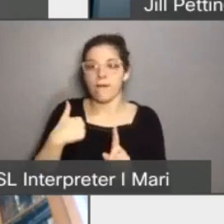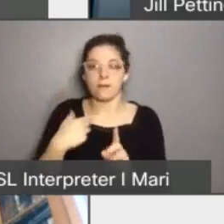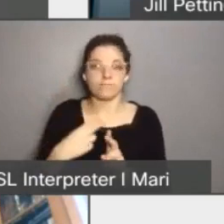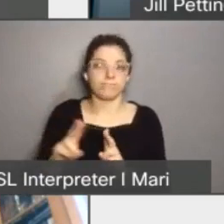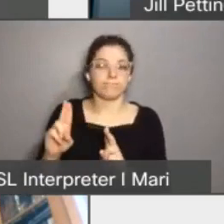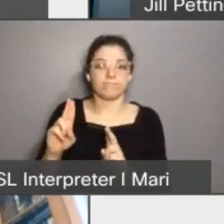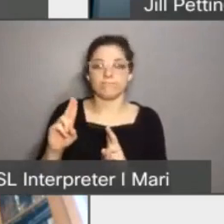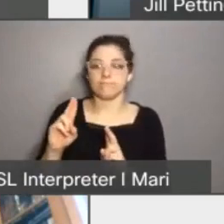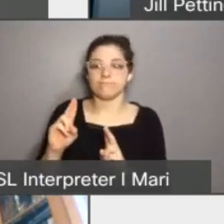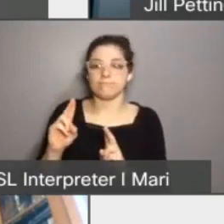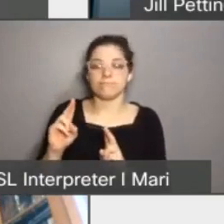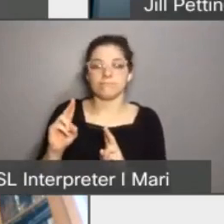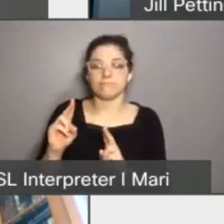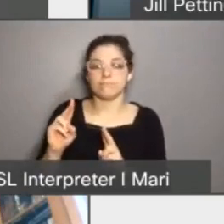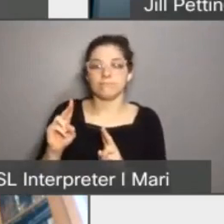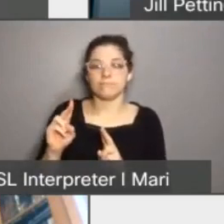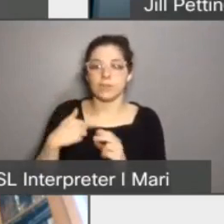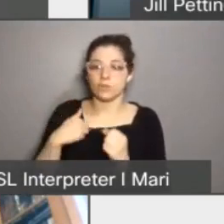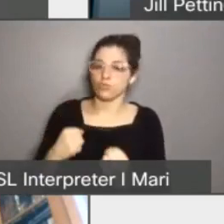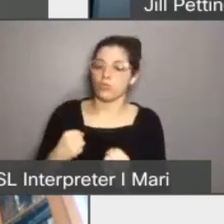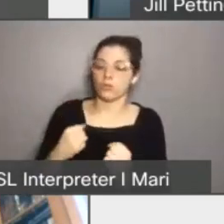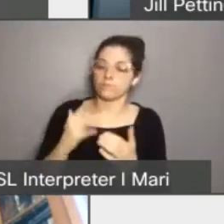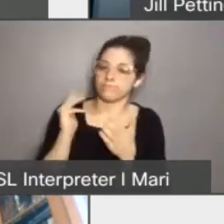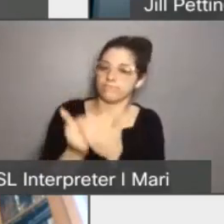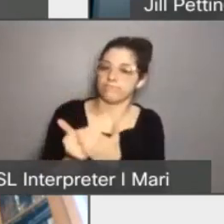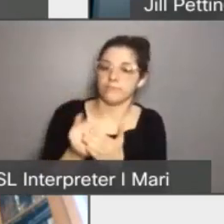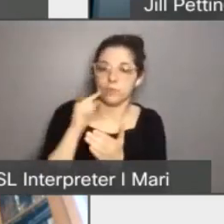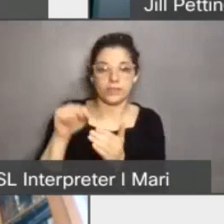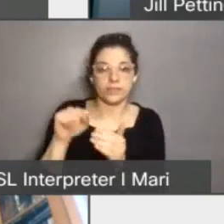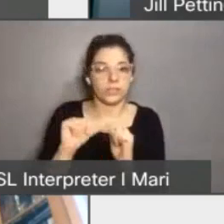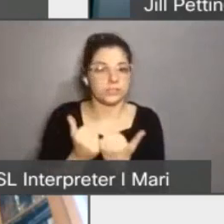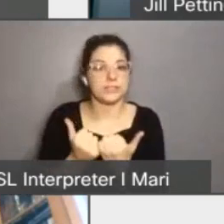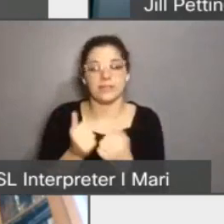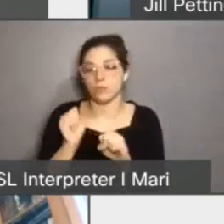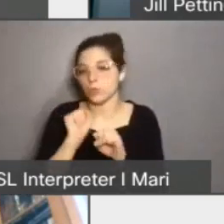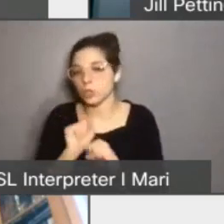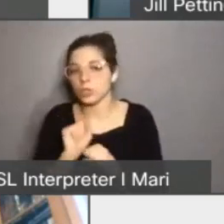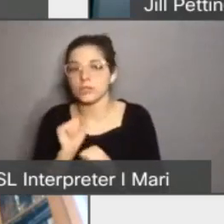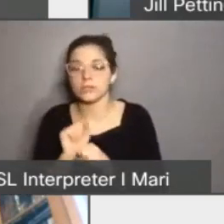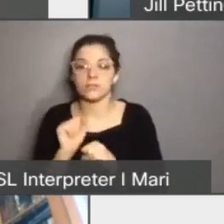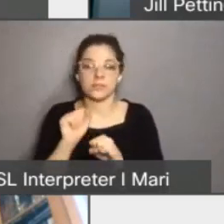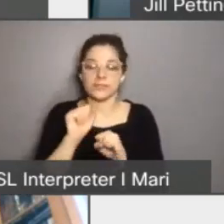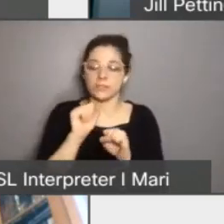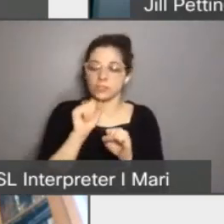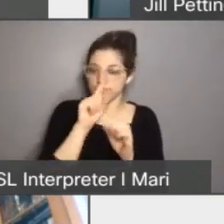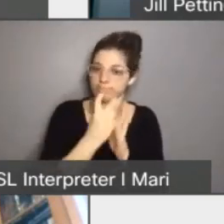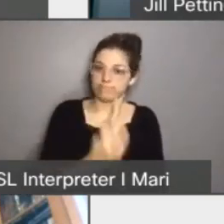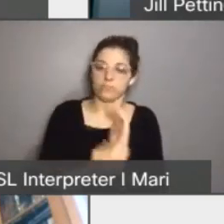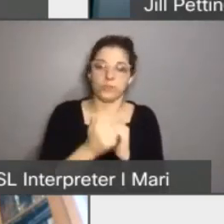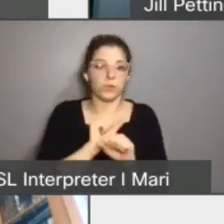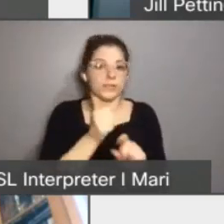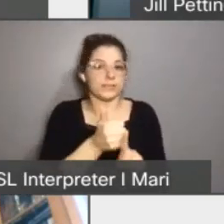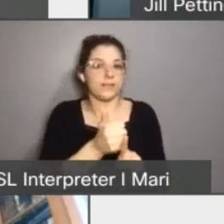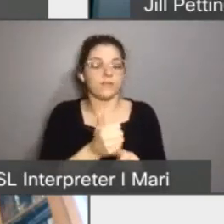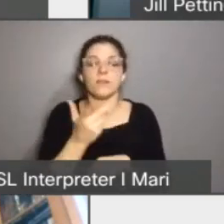quickly, had a strong affinity for this agency and this work, and really sort of fell in love with the work. And part of